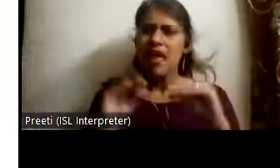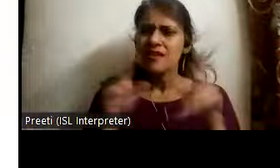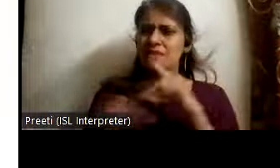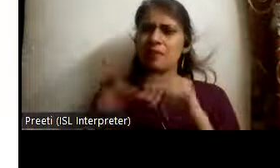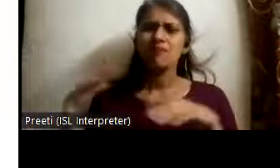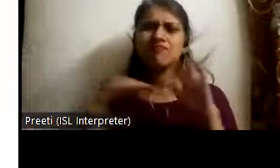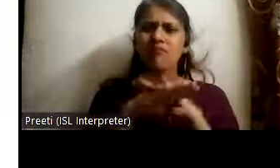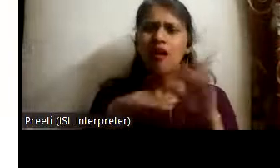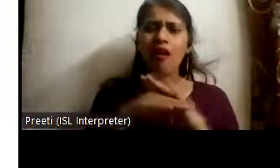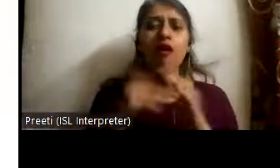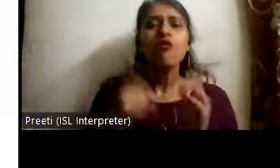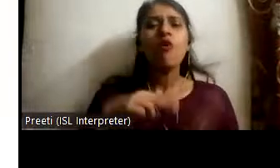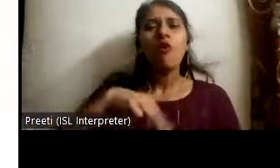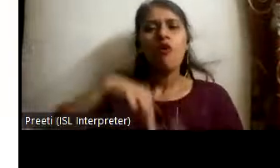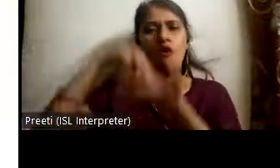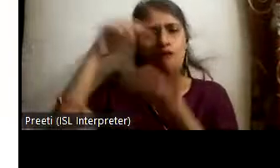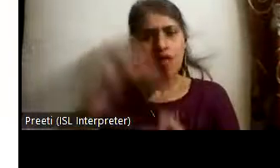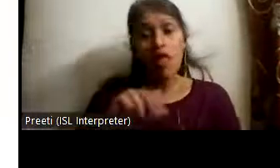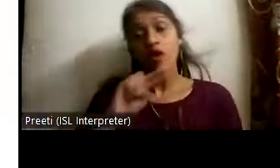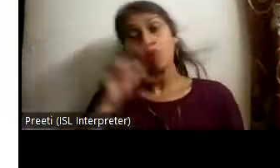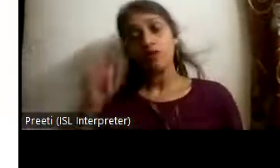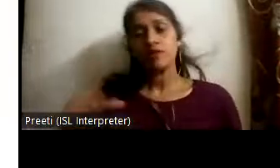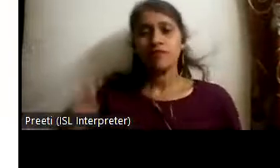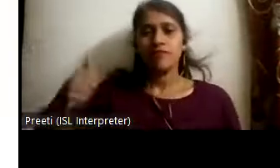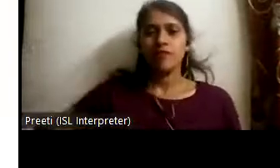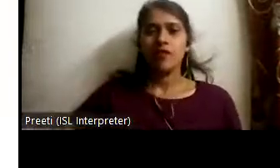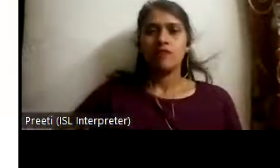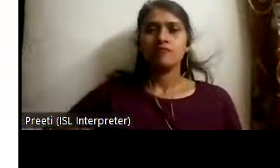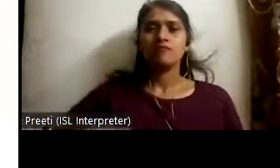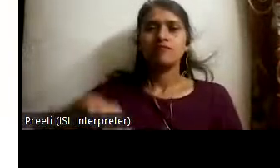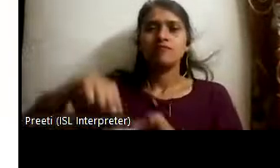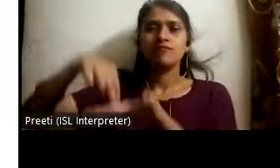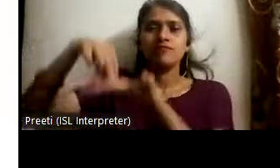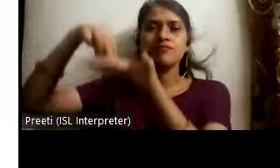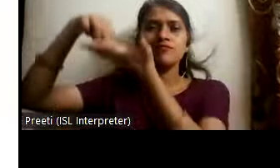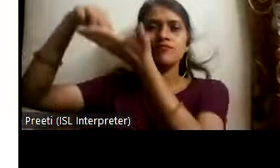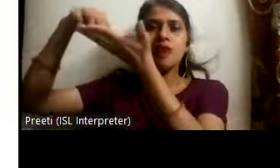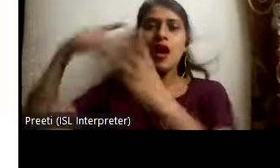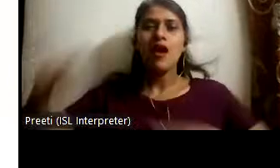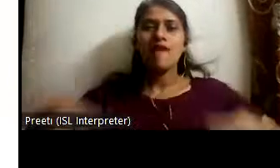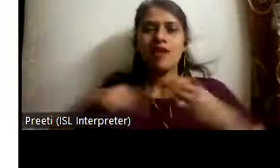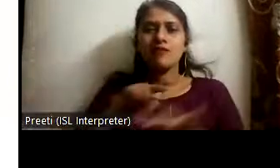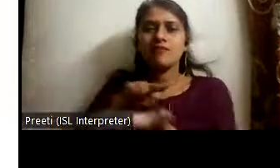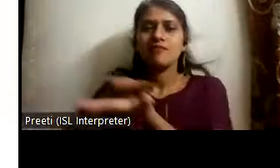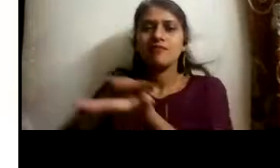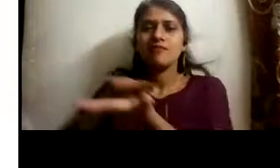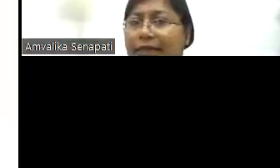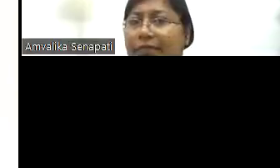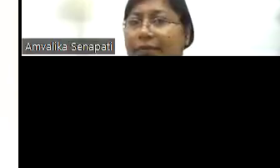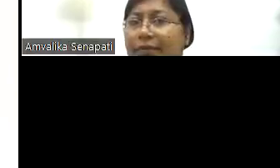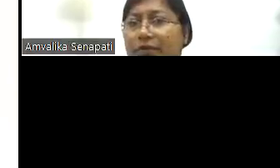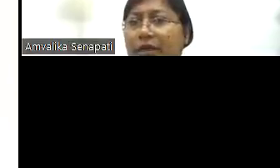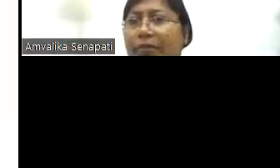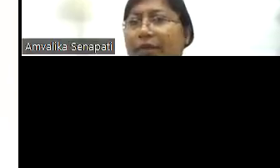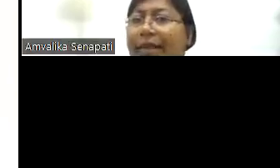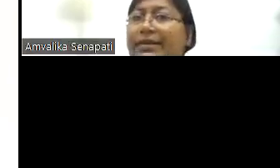case, stair lifts can be installed on the handrails of the staircases, and the person on the wheelchair can shift on the stair lift, and it can